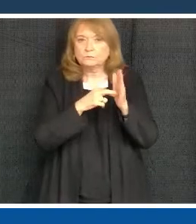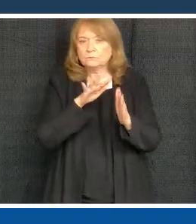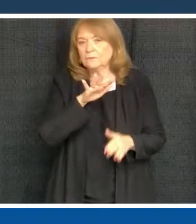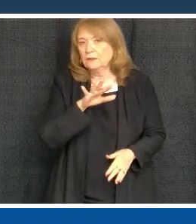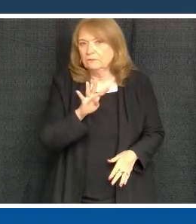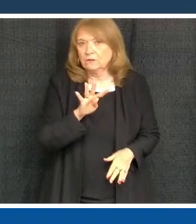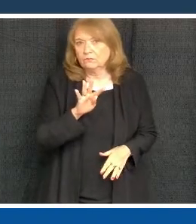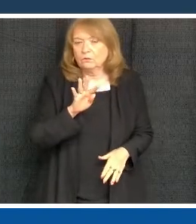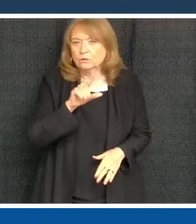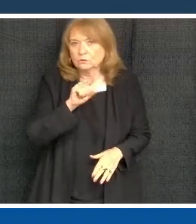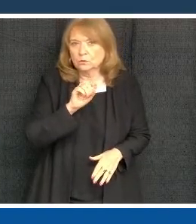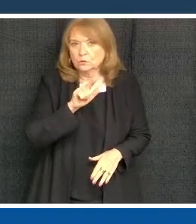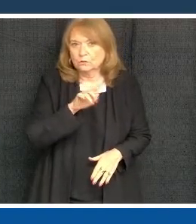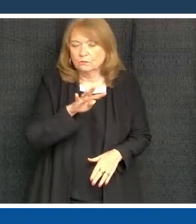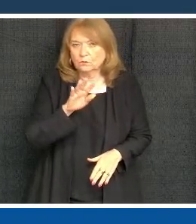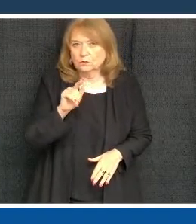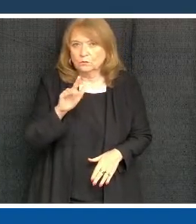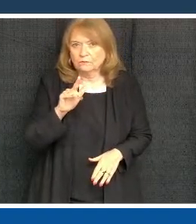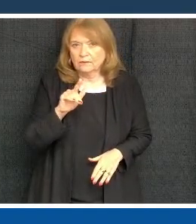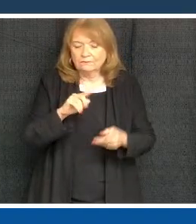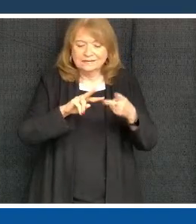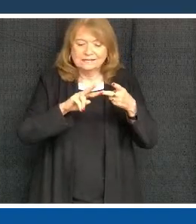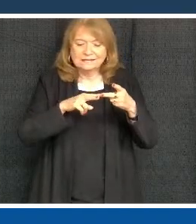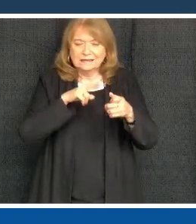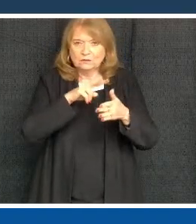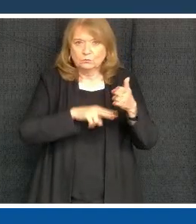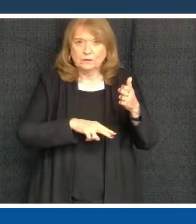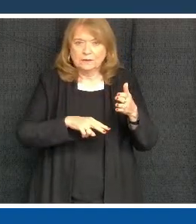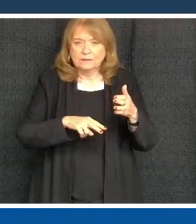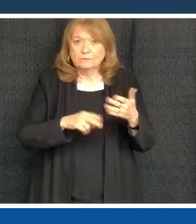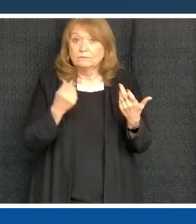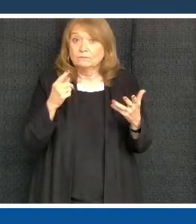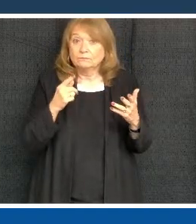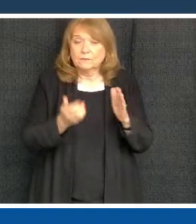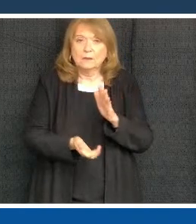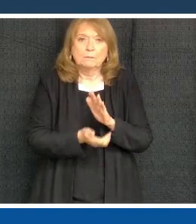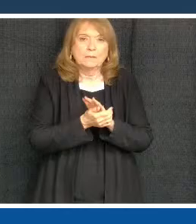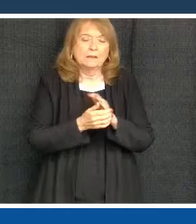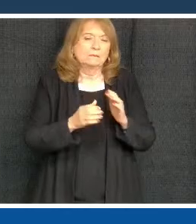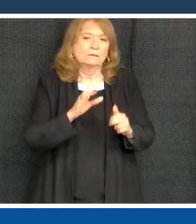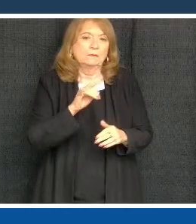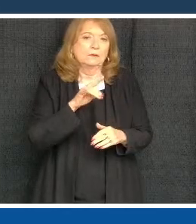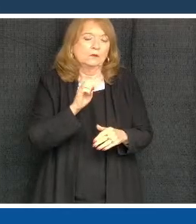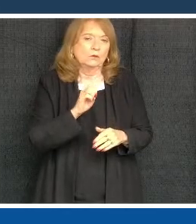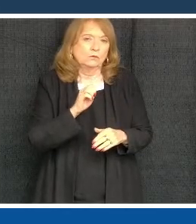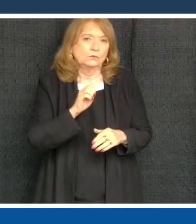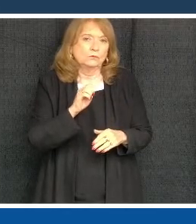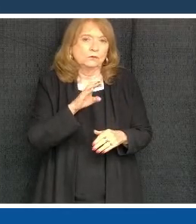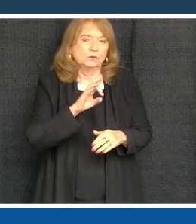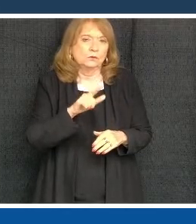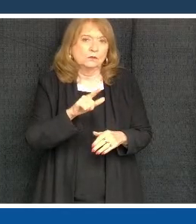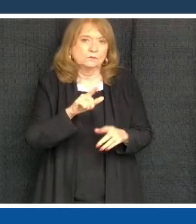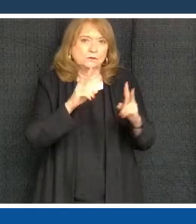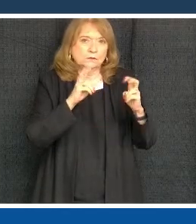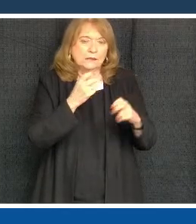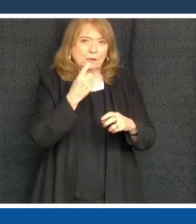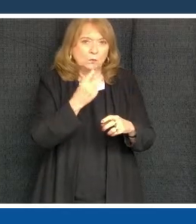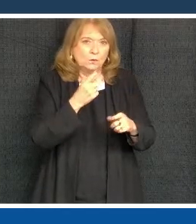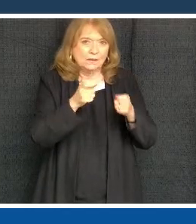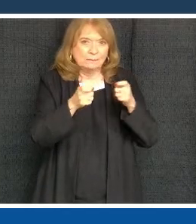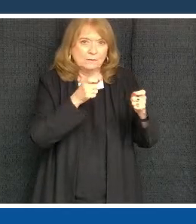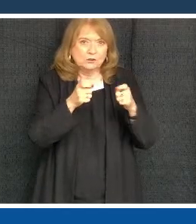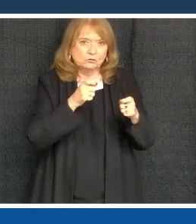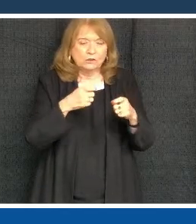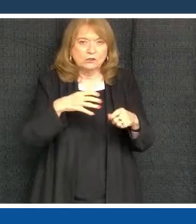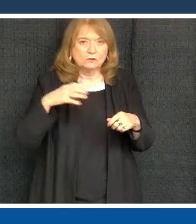54, 2024-25, second reading. An ordinance to amend the official code of the City of Clarksville, Title I, Administration, Officers